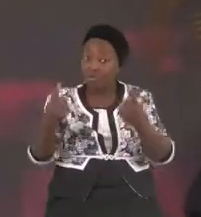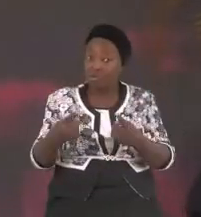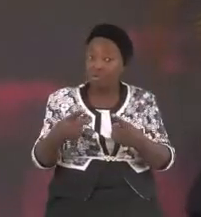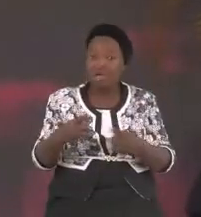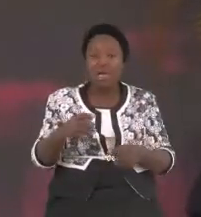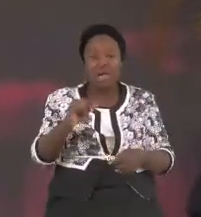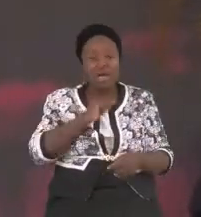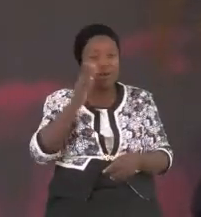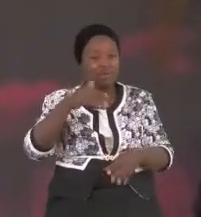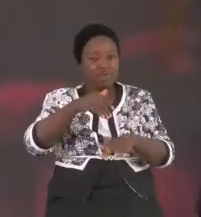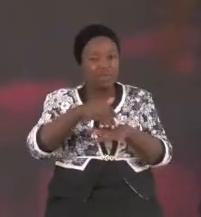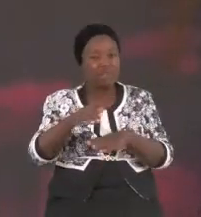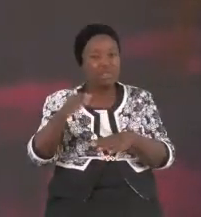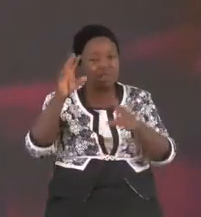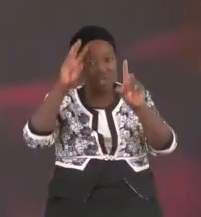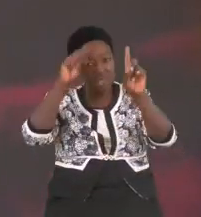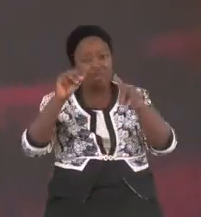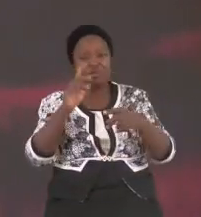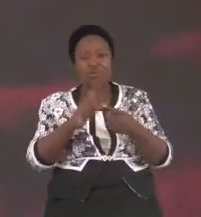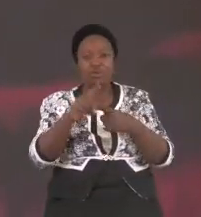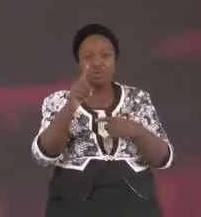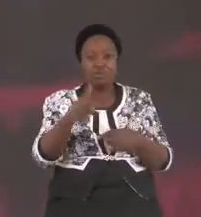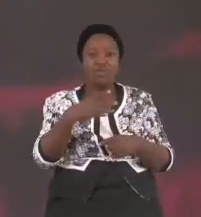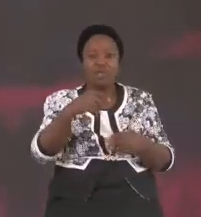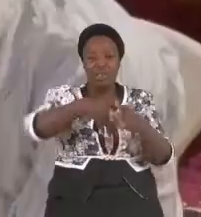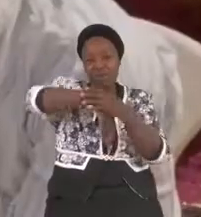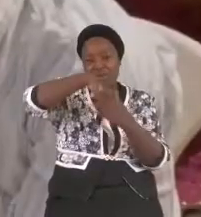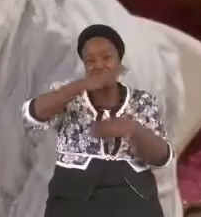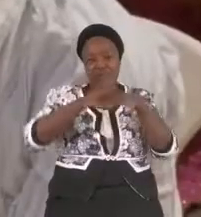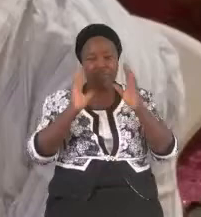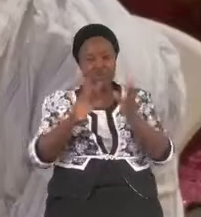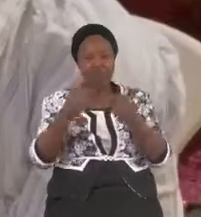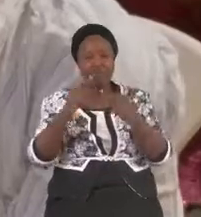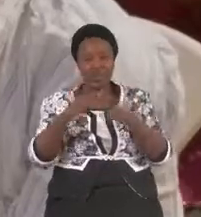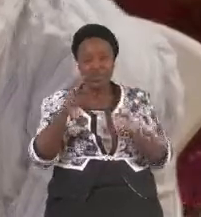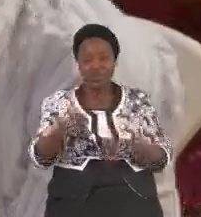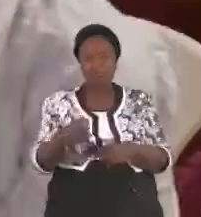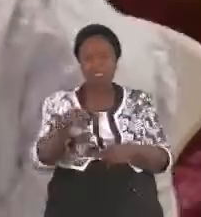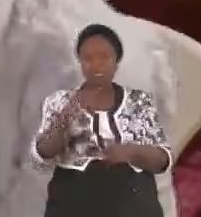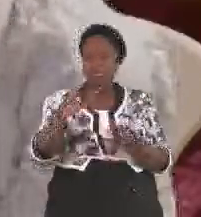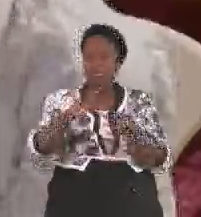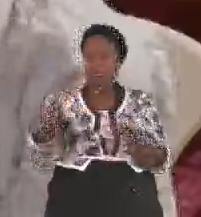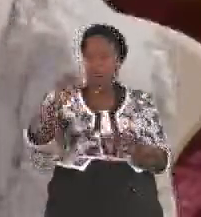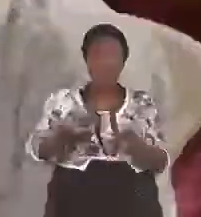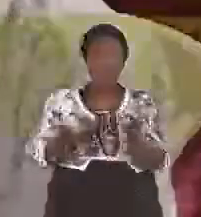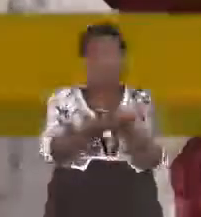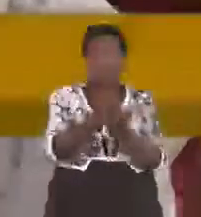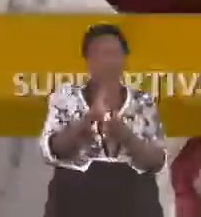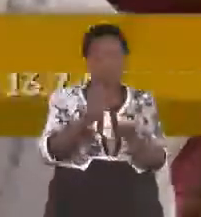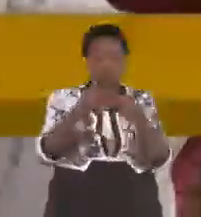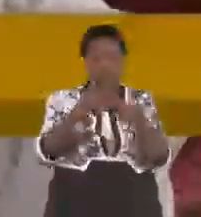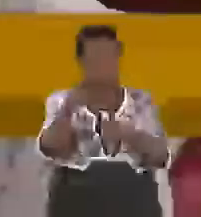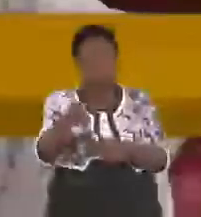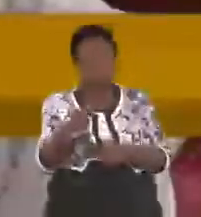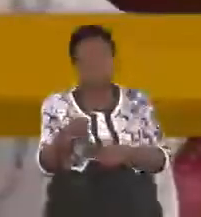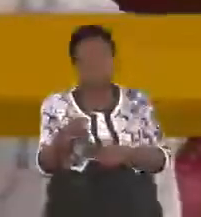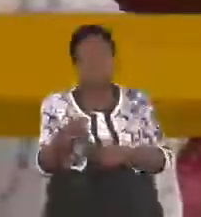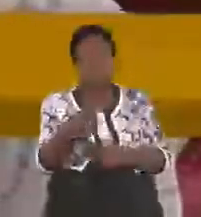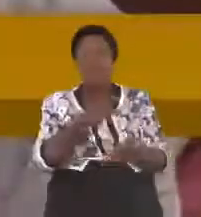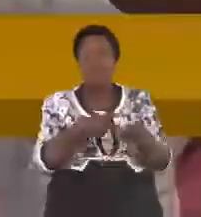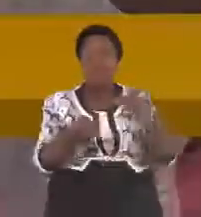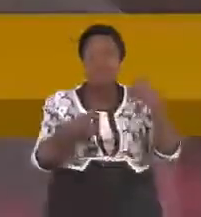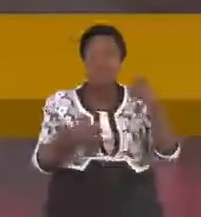him unto you. The Comforter will come to you. The Spirit of truth will come to you. Look at verse